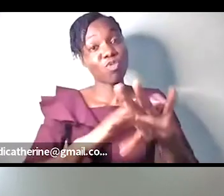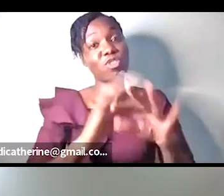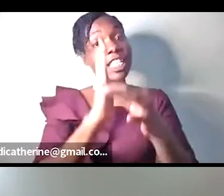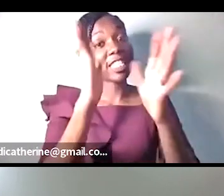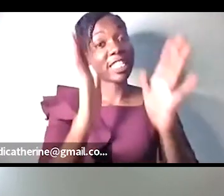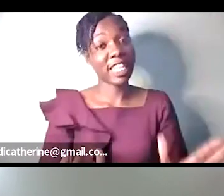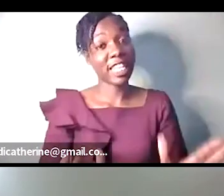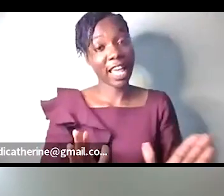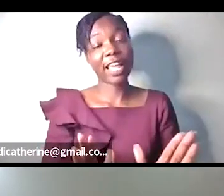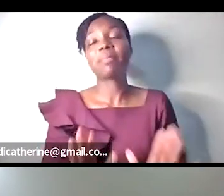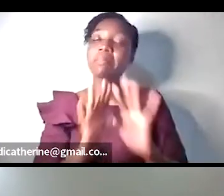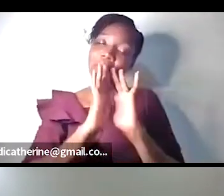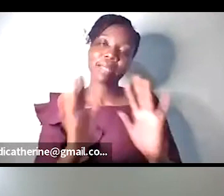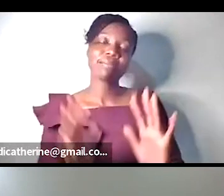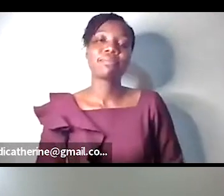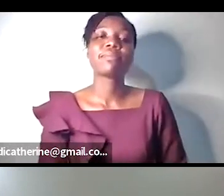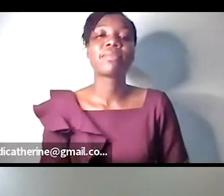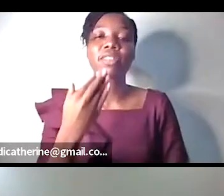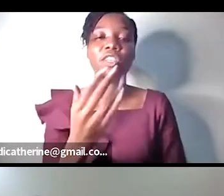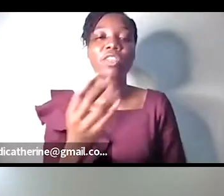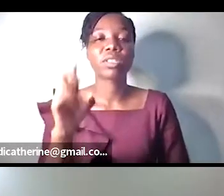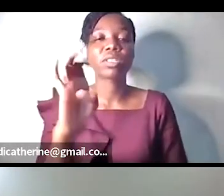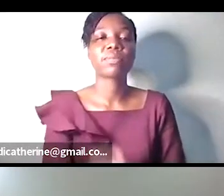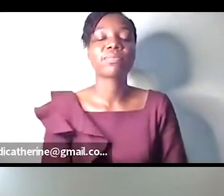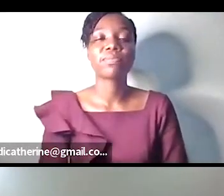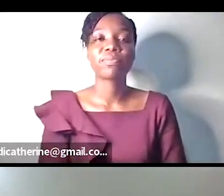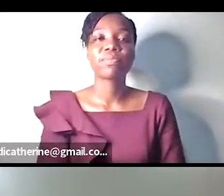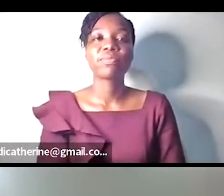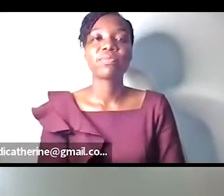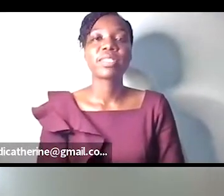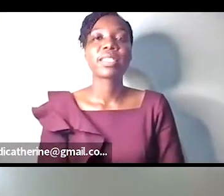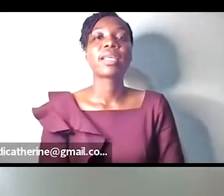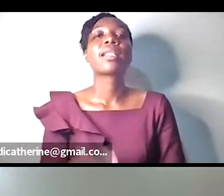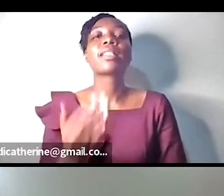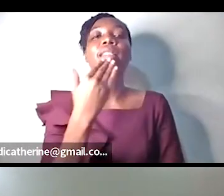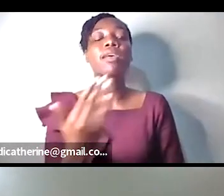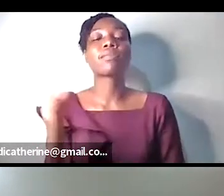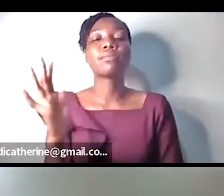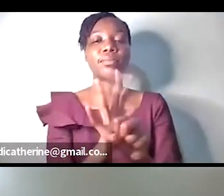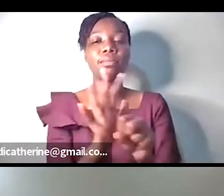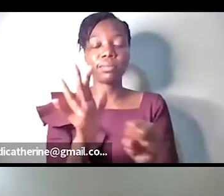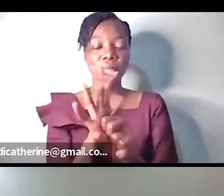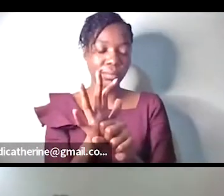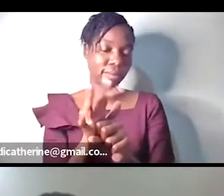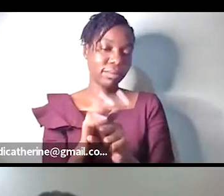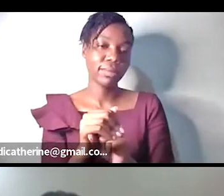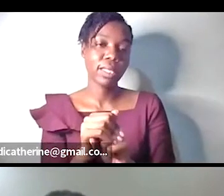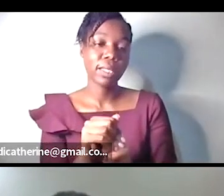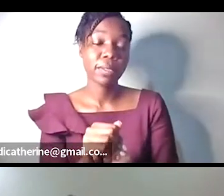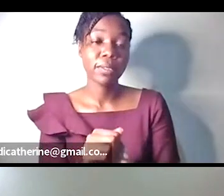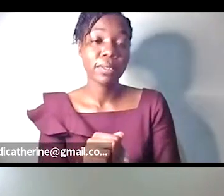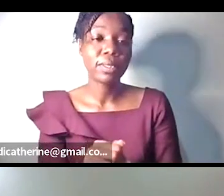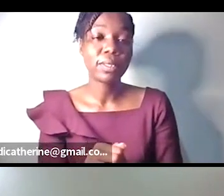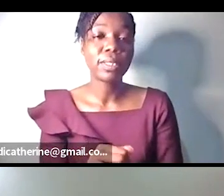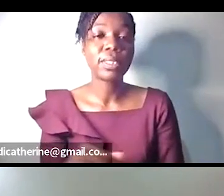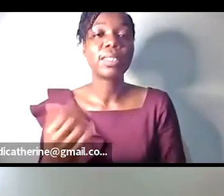a perspective. Thank you. Thank you very much, Yes. Grace. Thank you, Christine. Thank you, Christine. We need to have you on a webinar